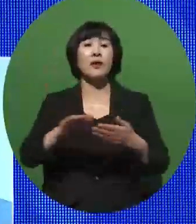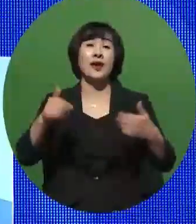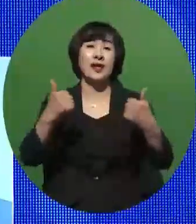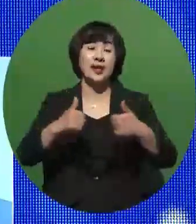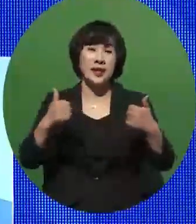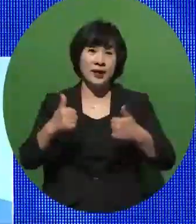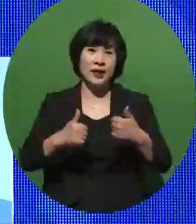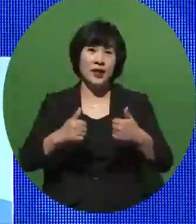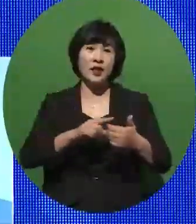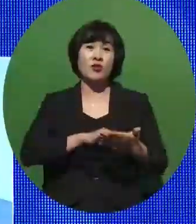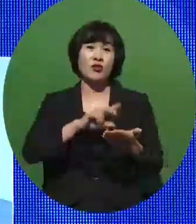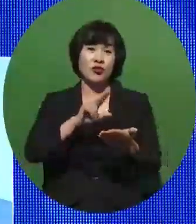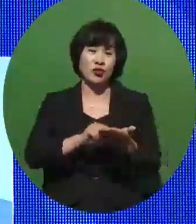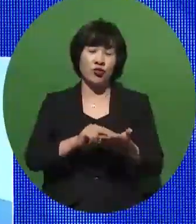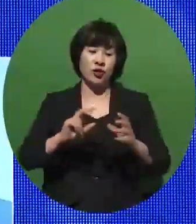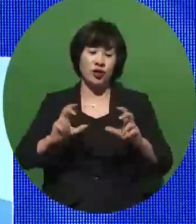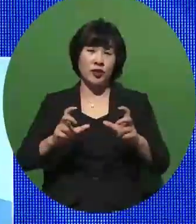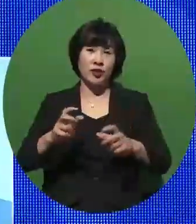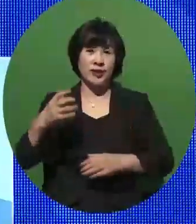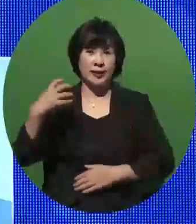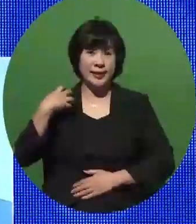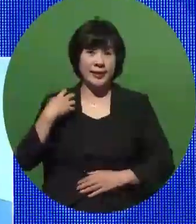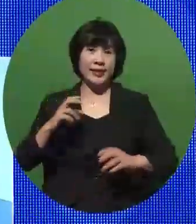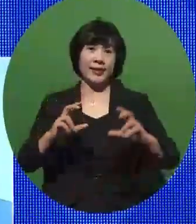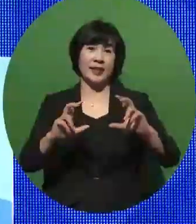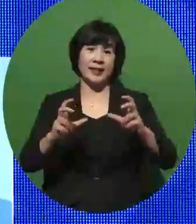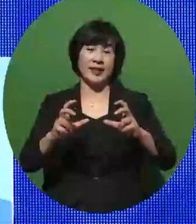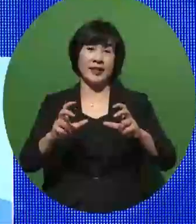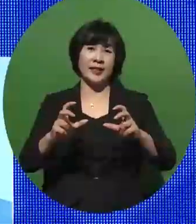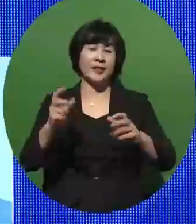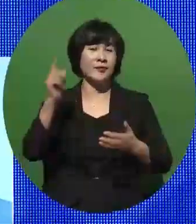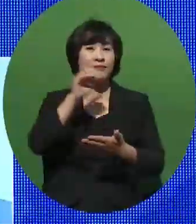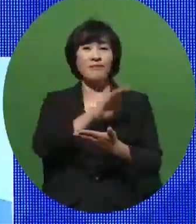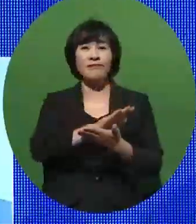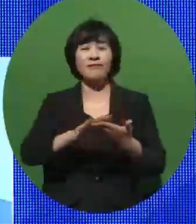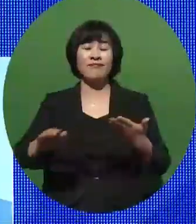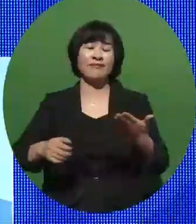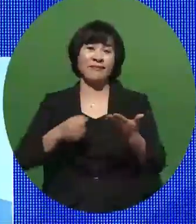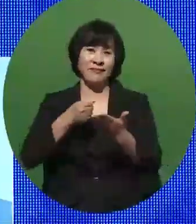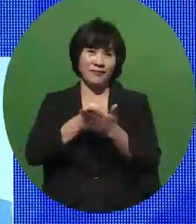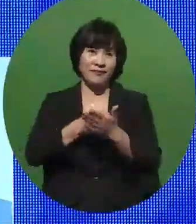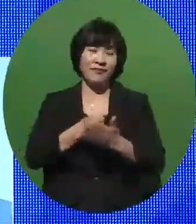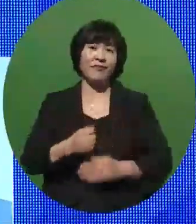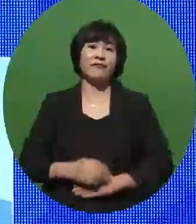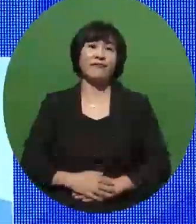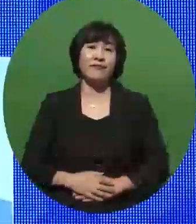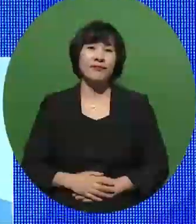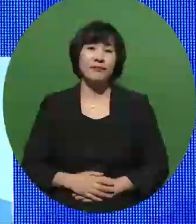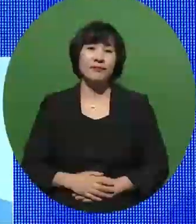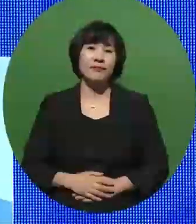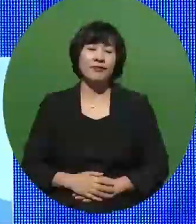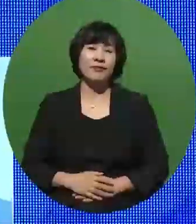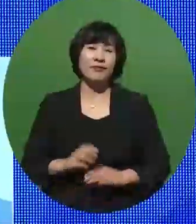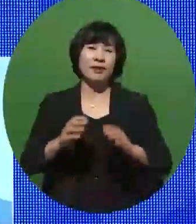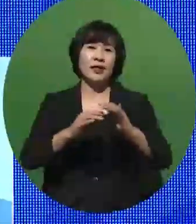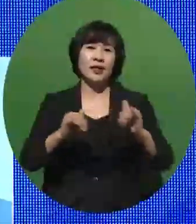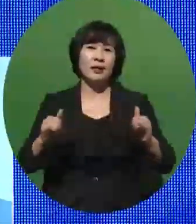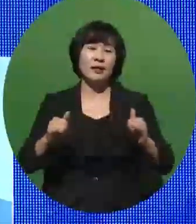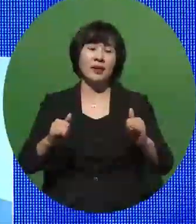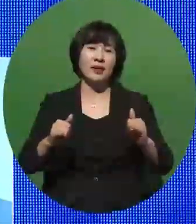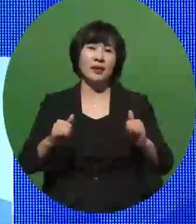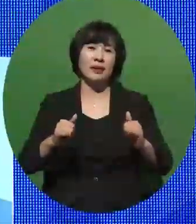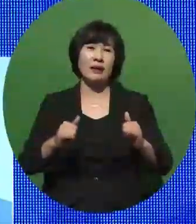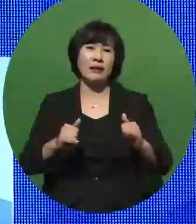us. They must be shared by the world and solved together. To this end, the theme of this year's forum is set as